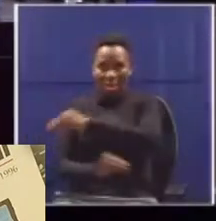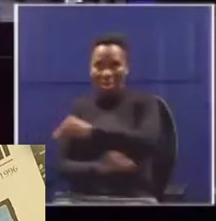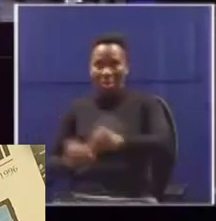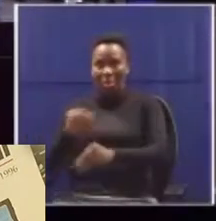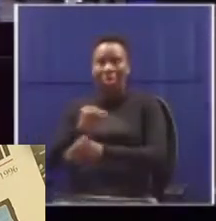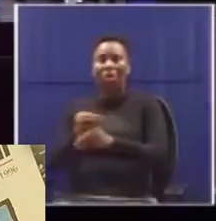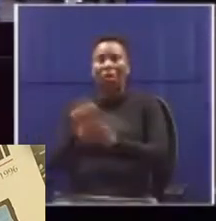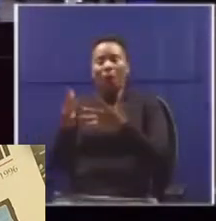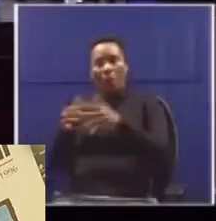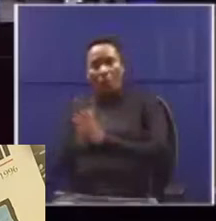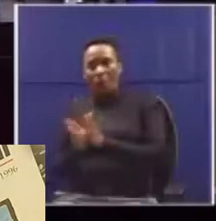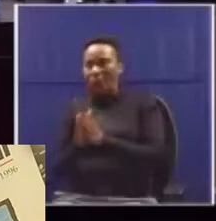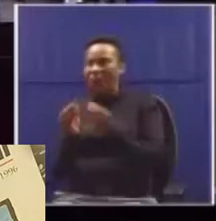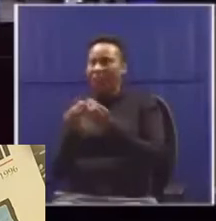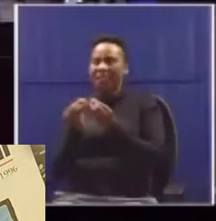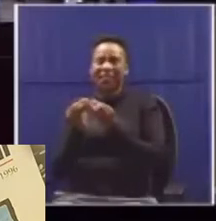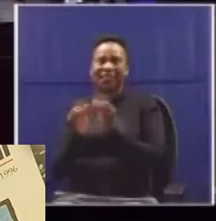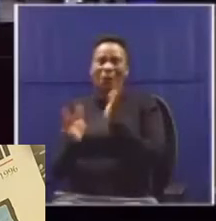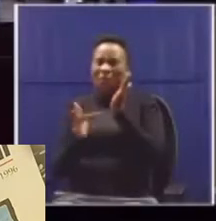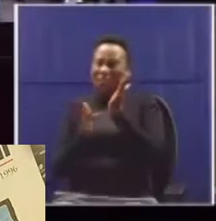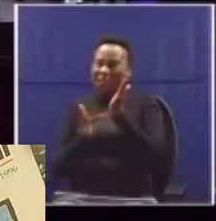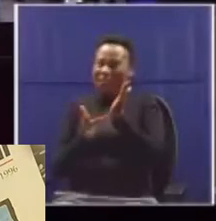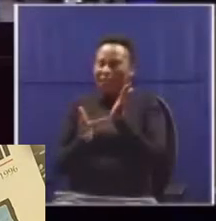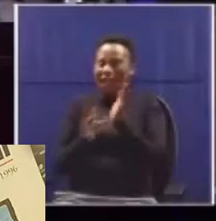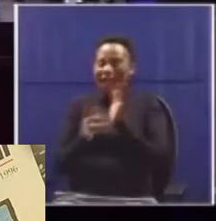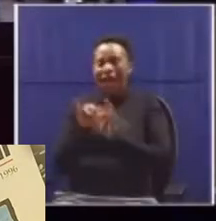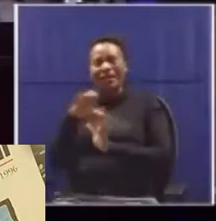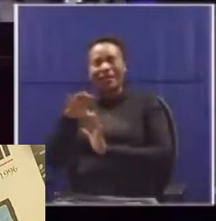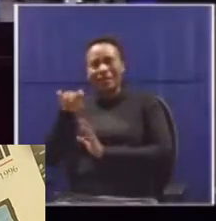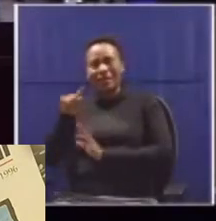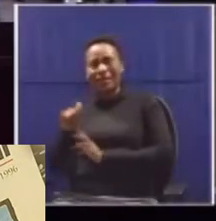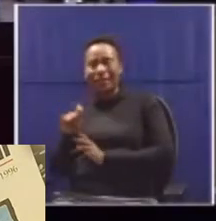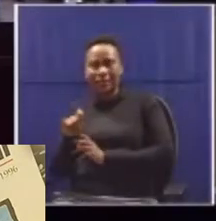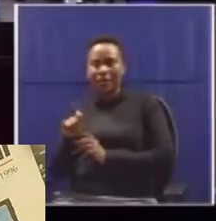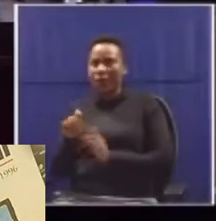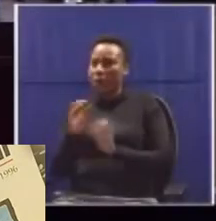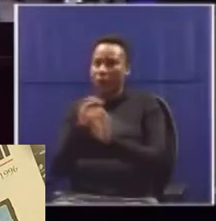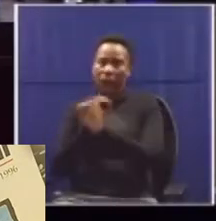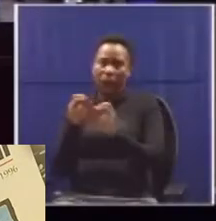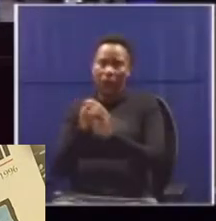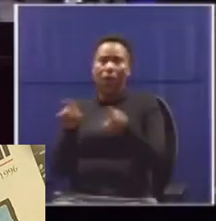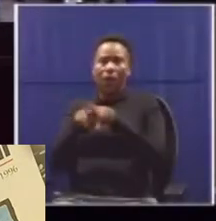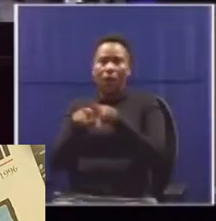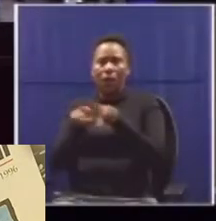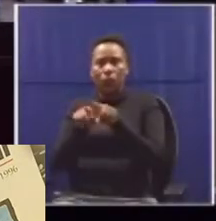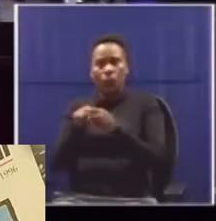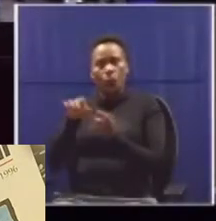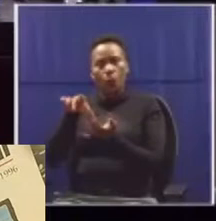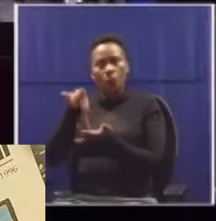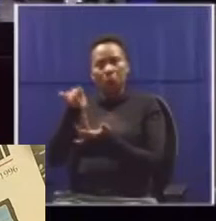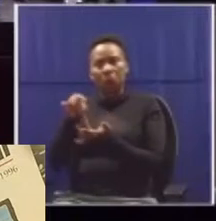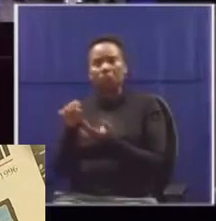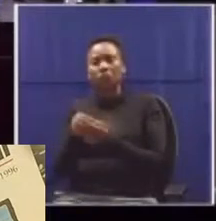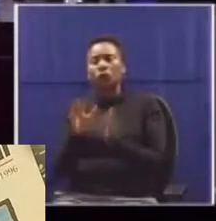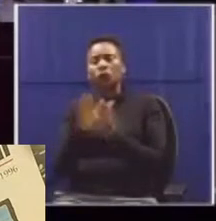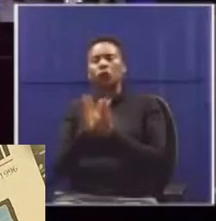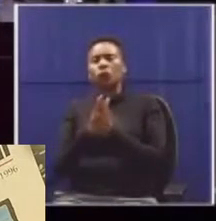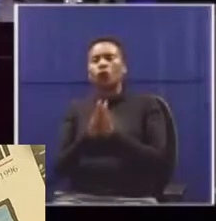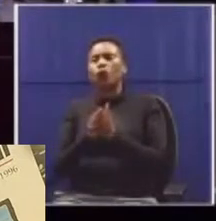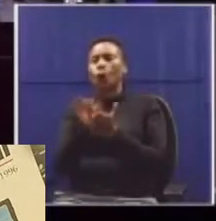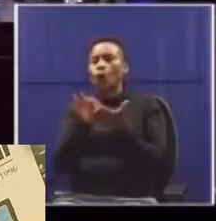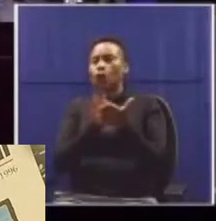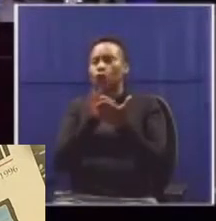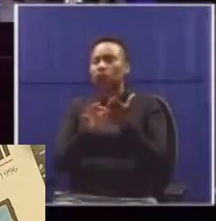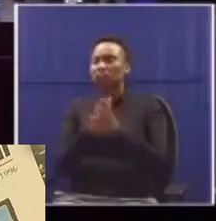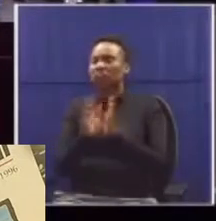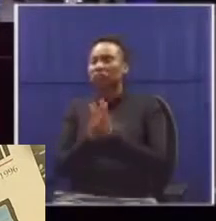and other technical ICT improvements such as the option of electronic voting